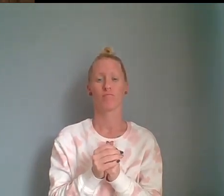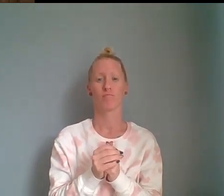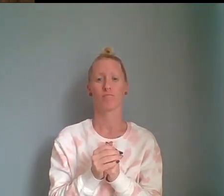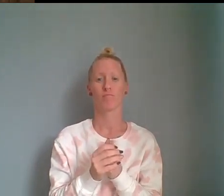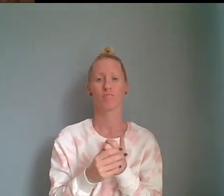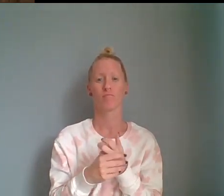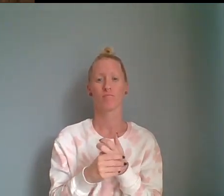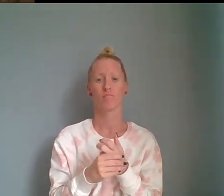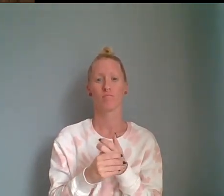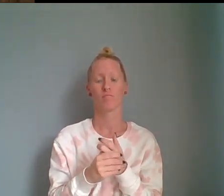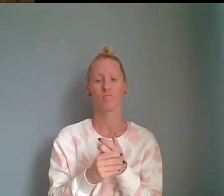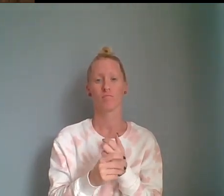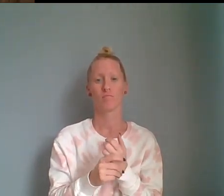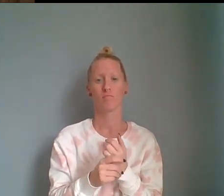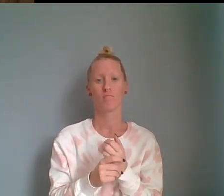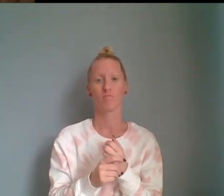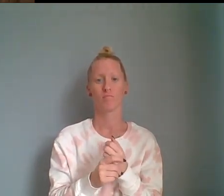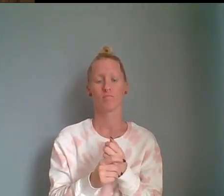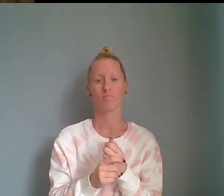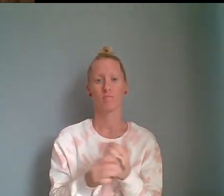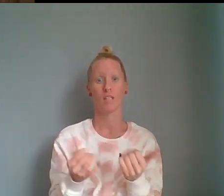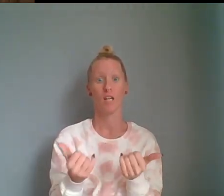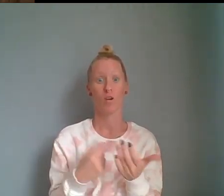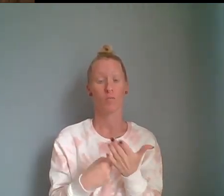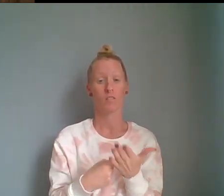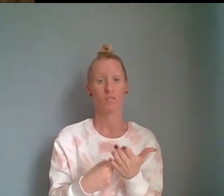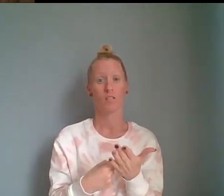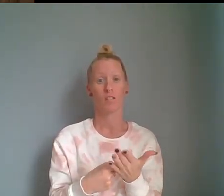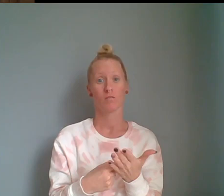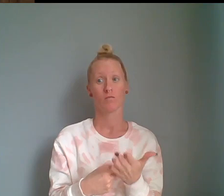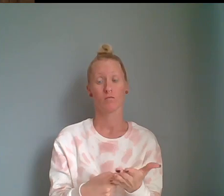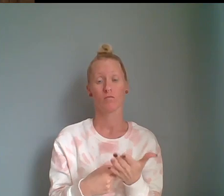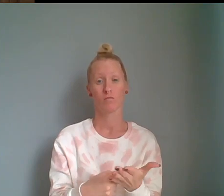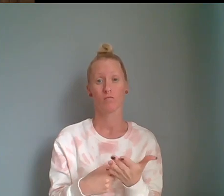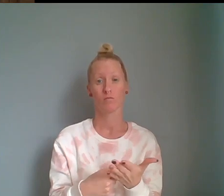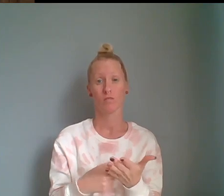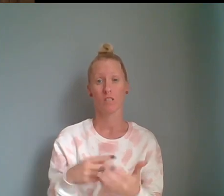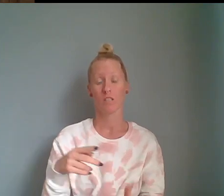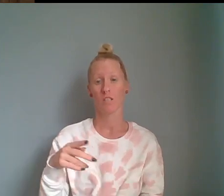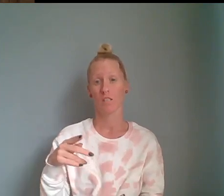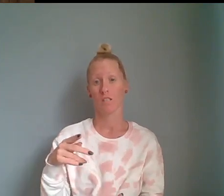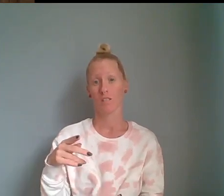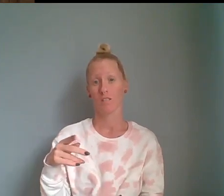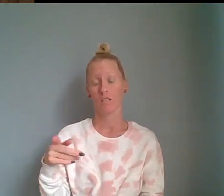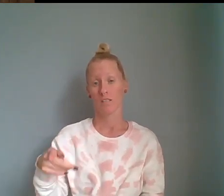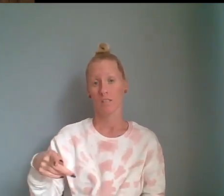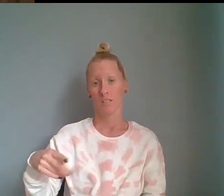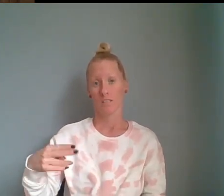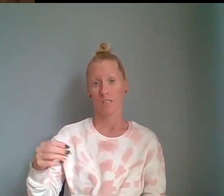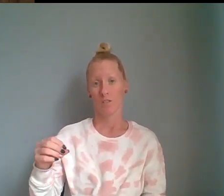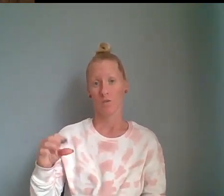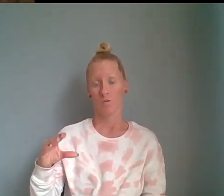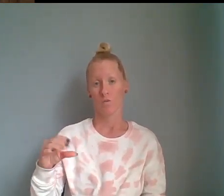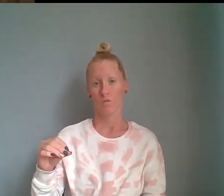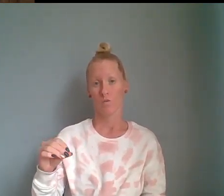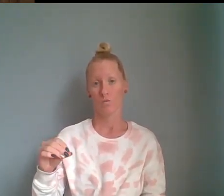through and talk about some of the psychosocial treatments because I want to get to them as